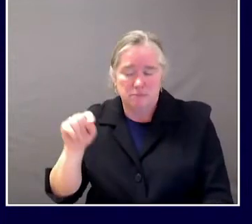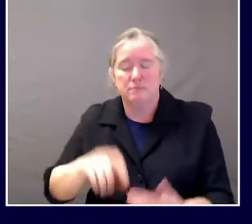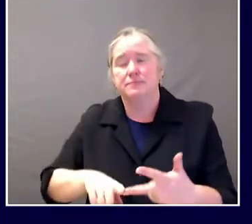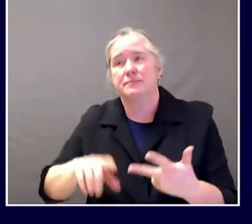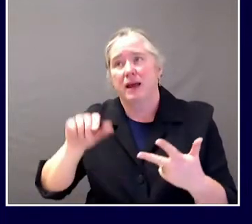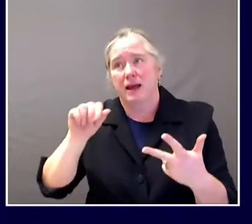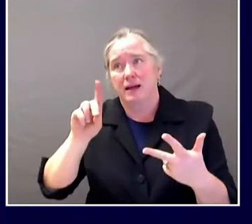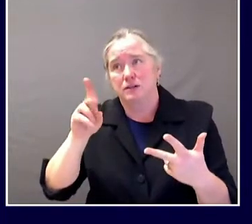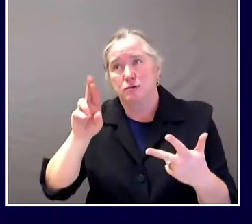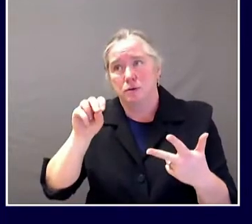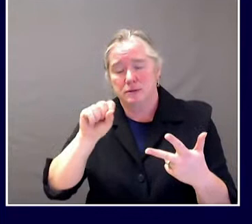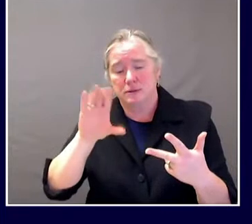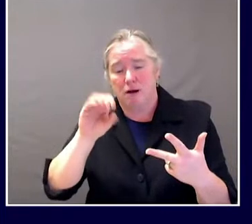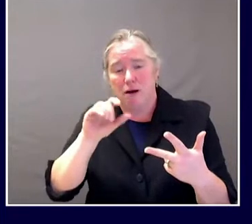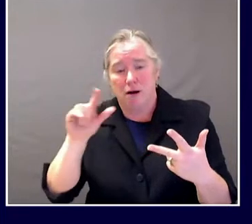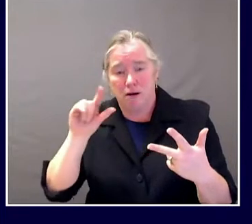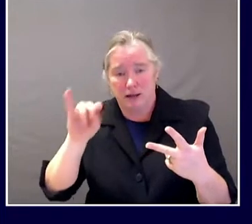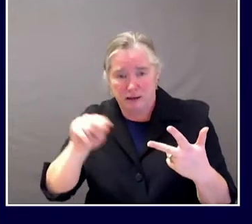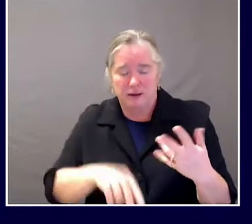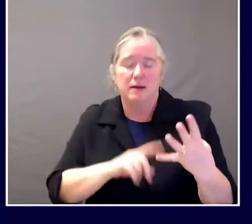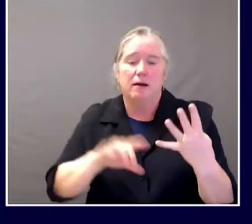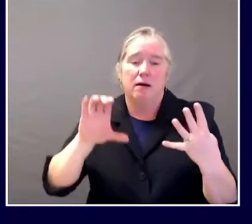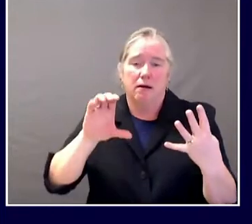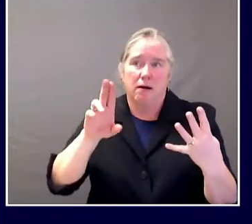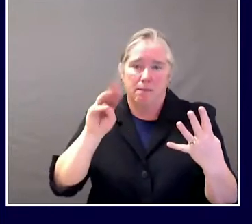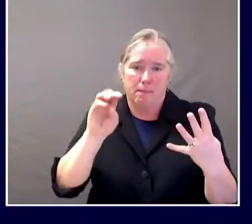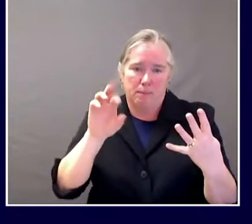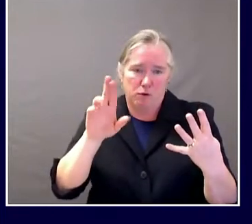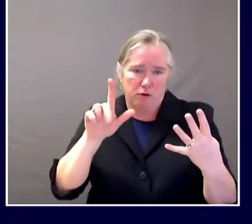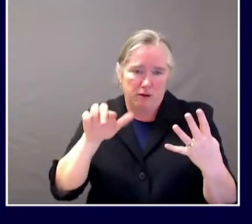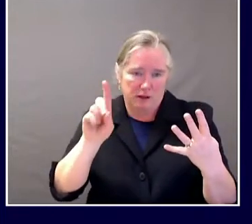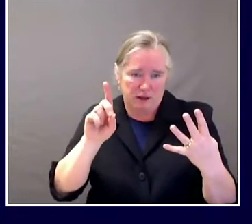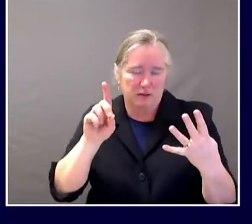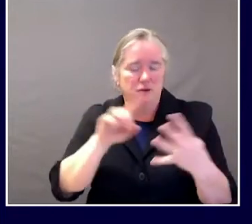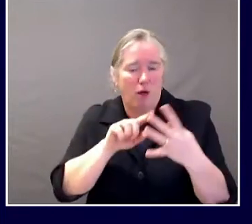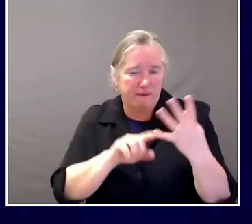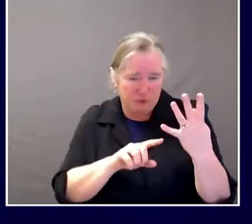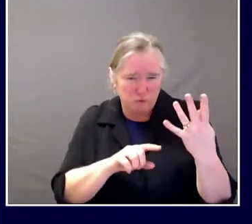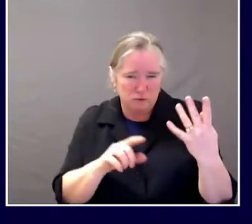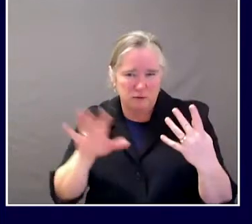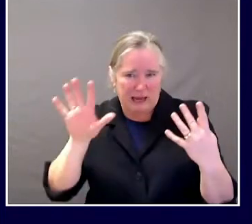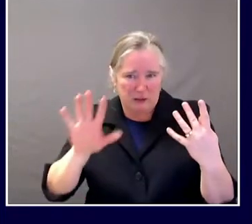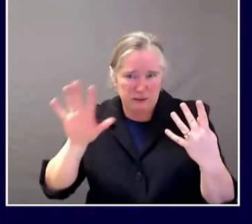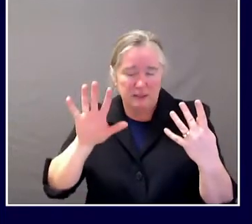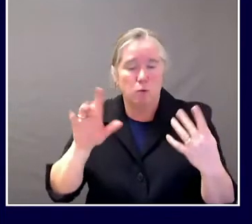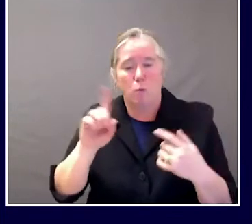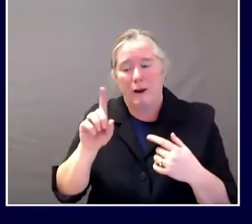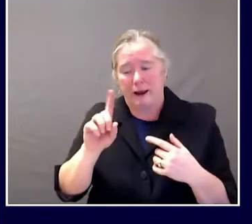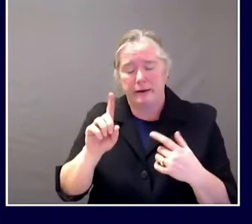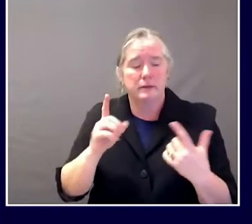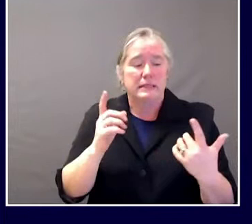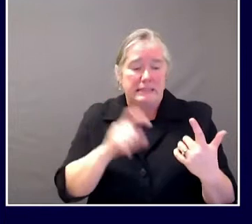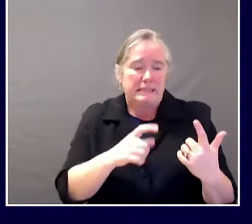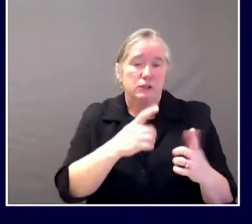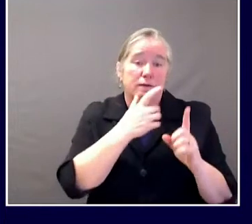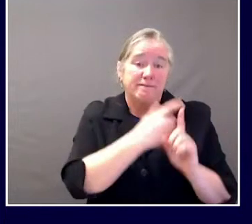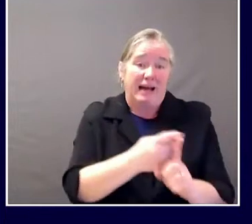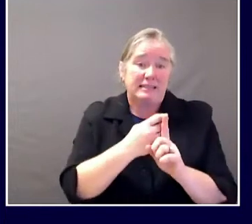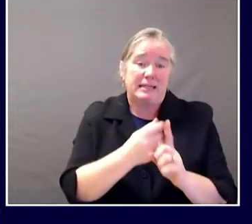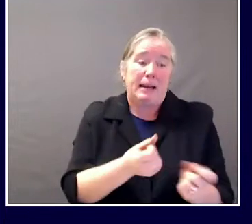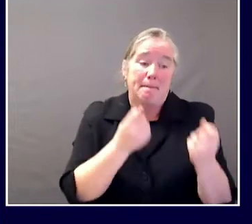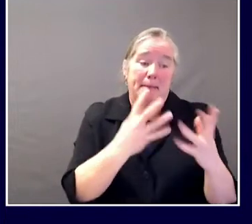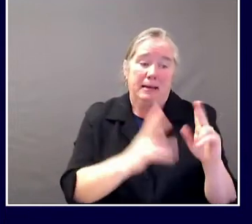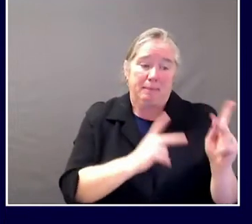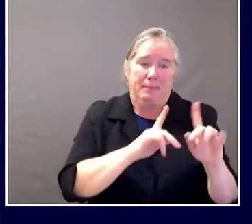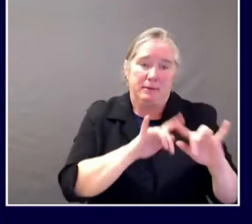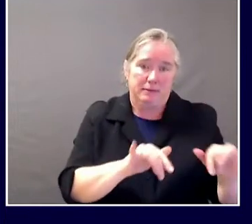for places that we know there are folks to be vaccinated, as well as high rates of disease. The other principles that we're keeping in